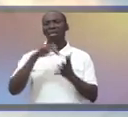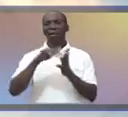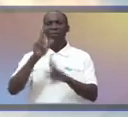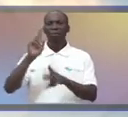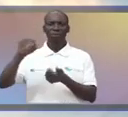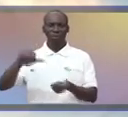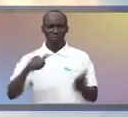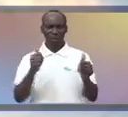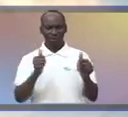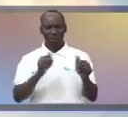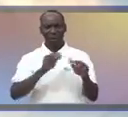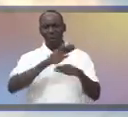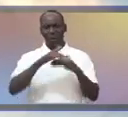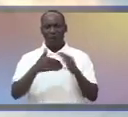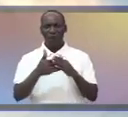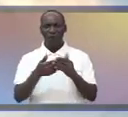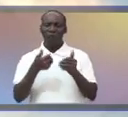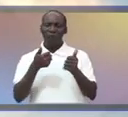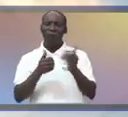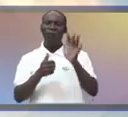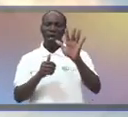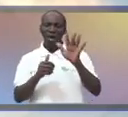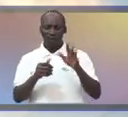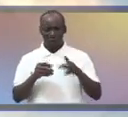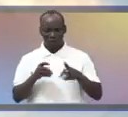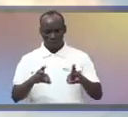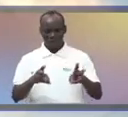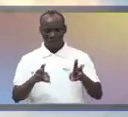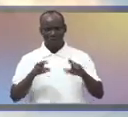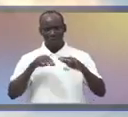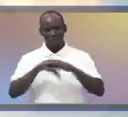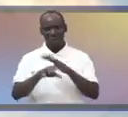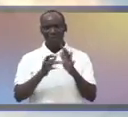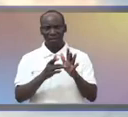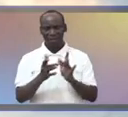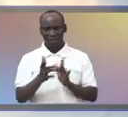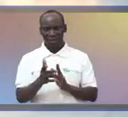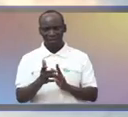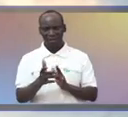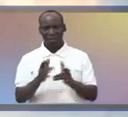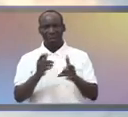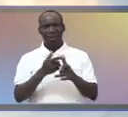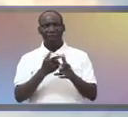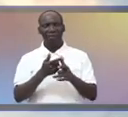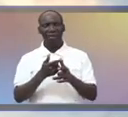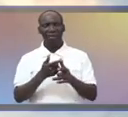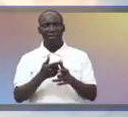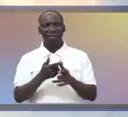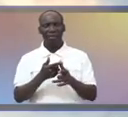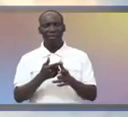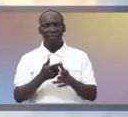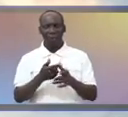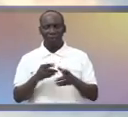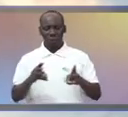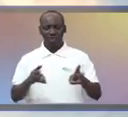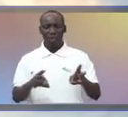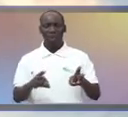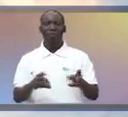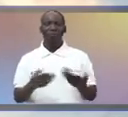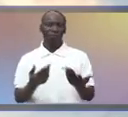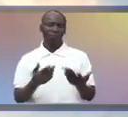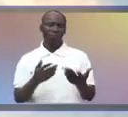no anamon de edikan eye se onipa wo beti kristo na sempa no